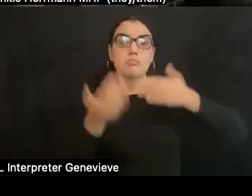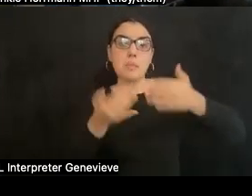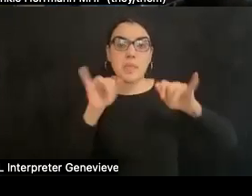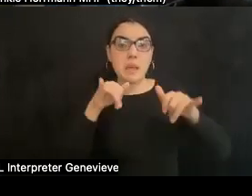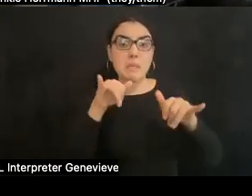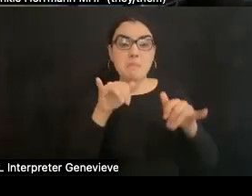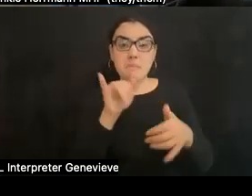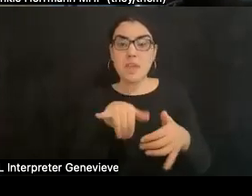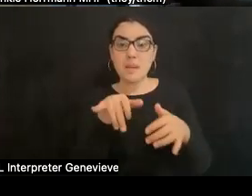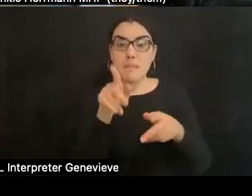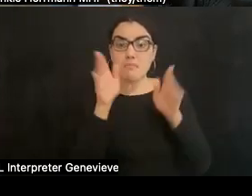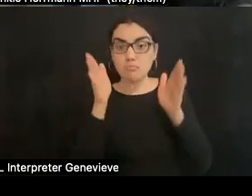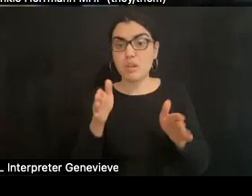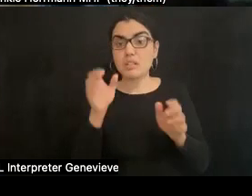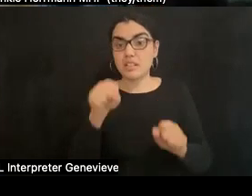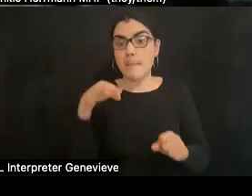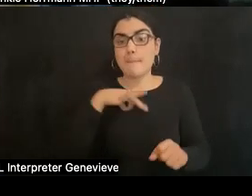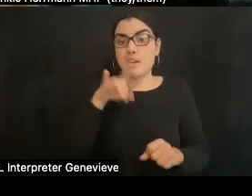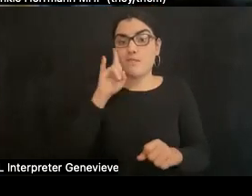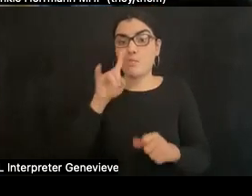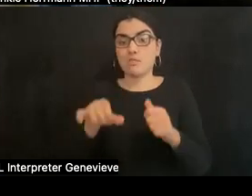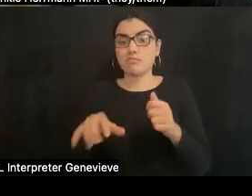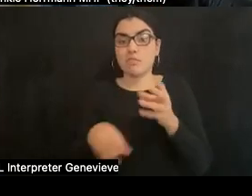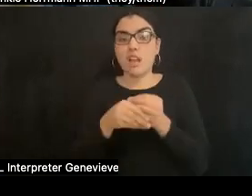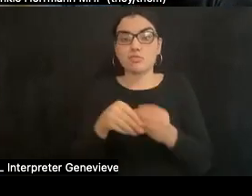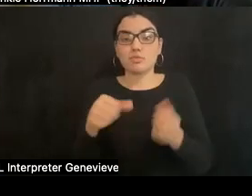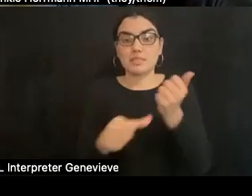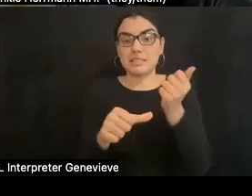can benefit from extra supports.